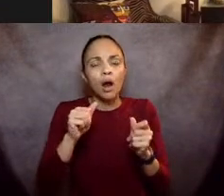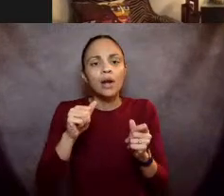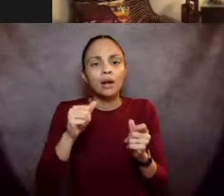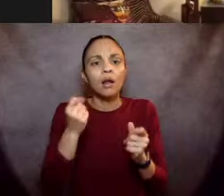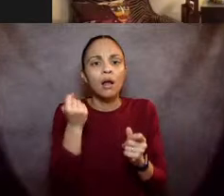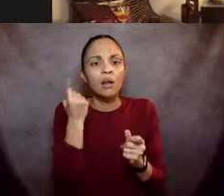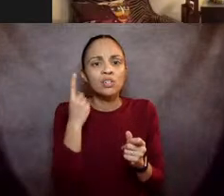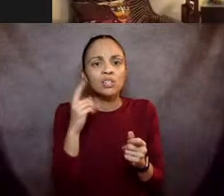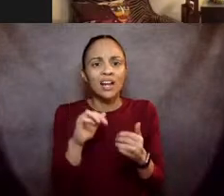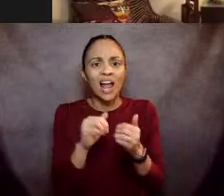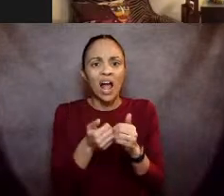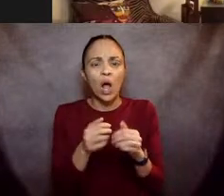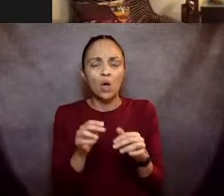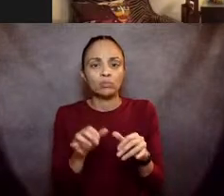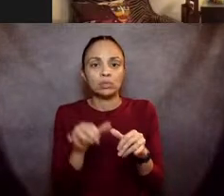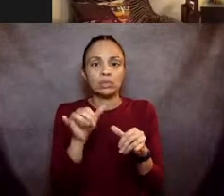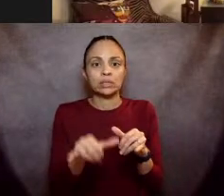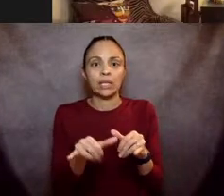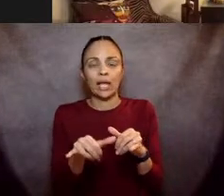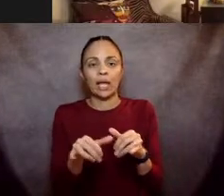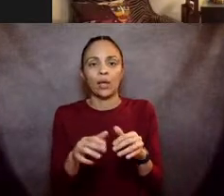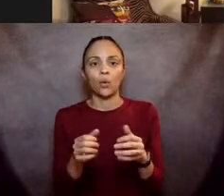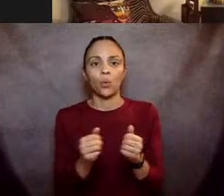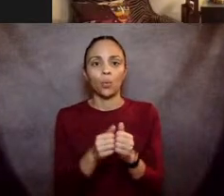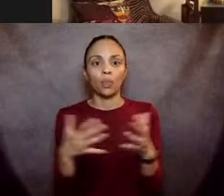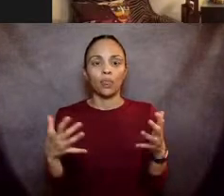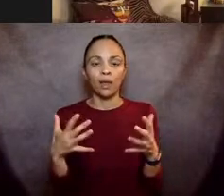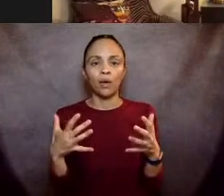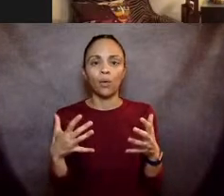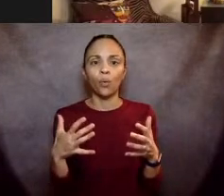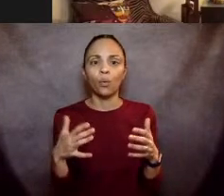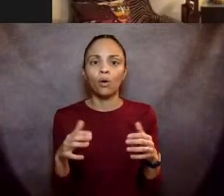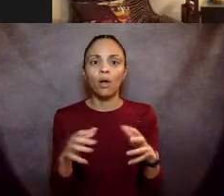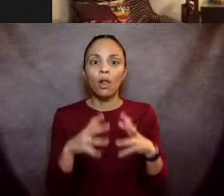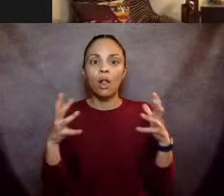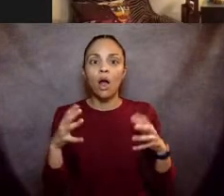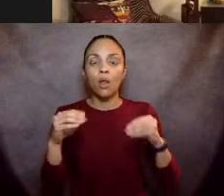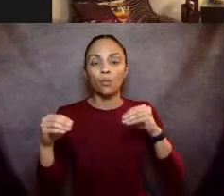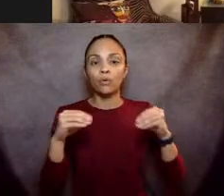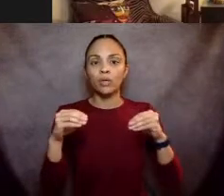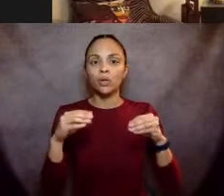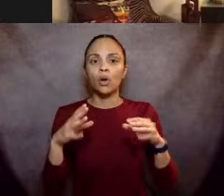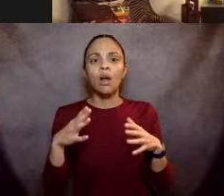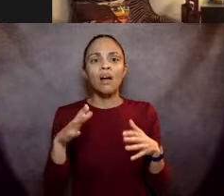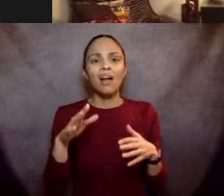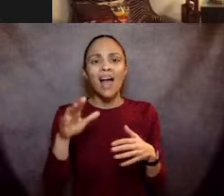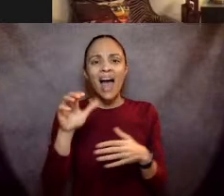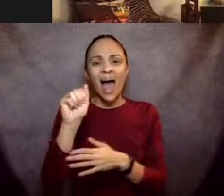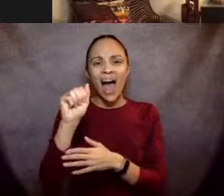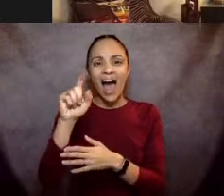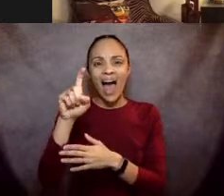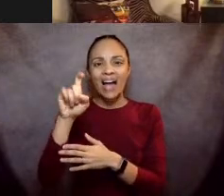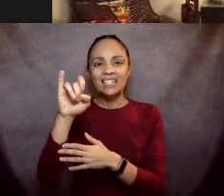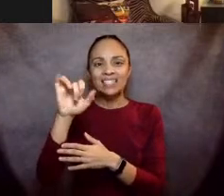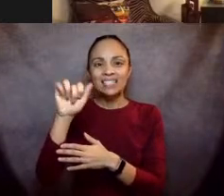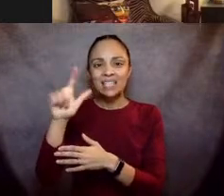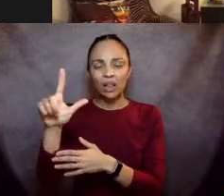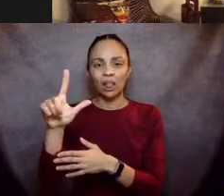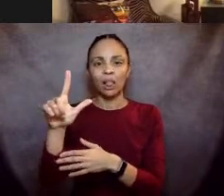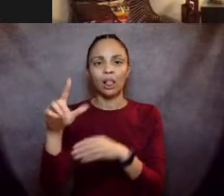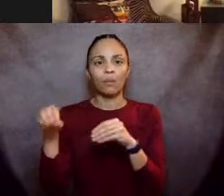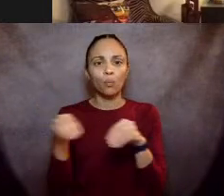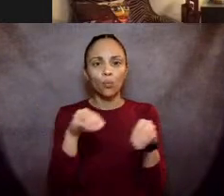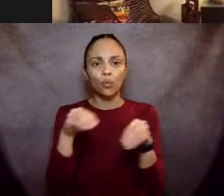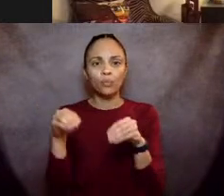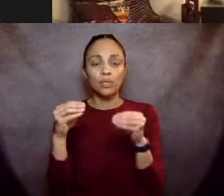we're going up and down. We're isolating shoulders. We're isolating rib cages, which we used to do in other